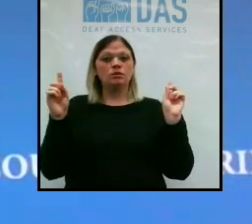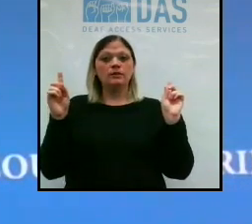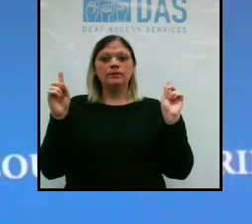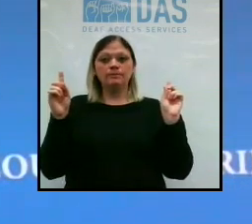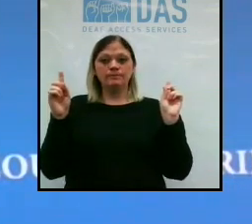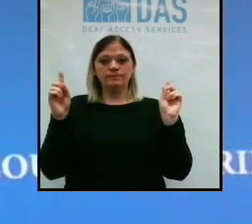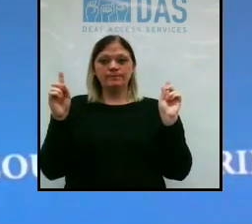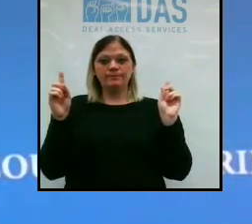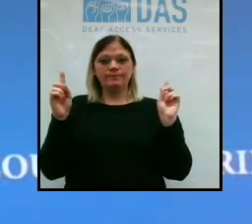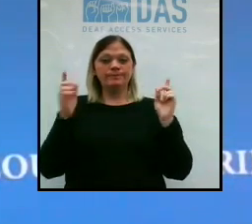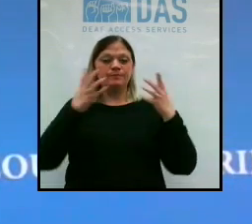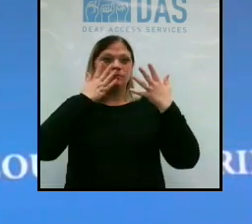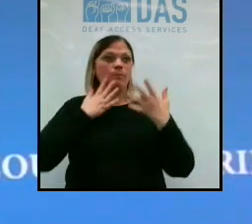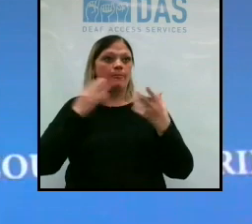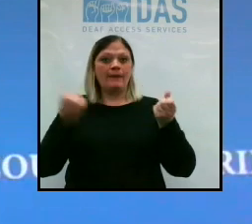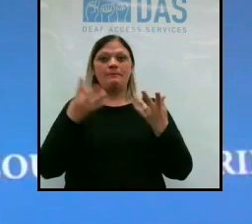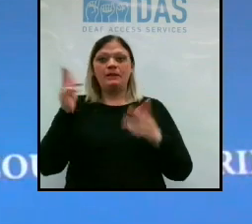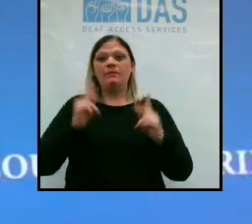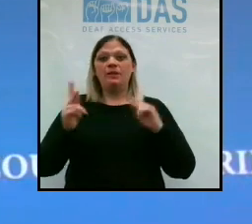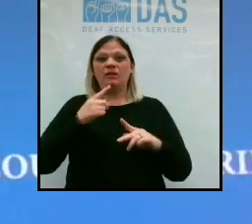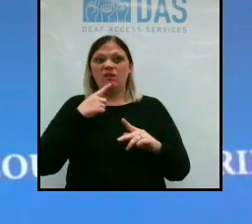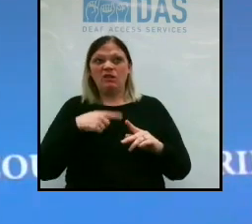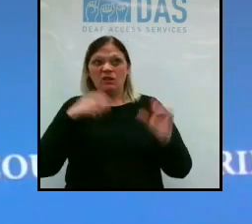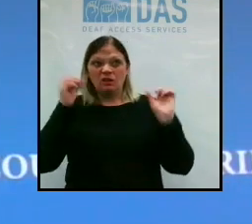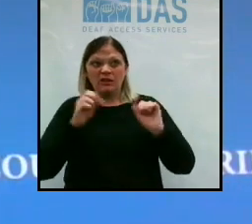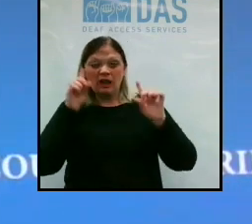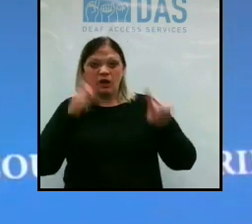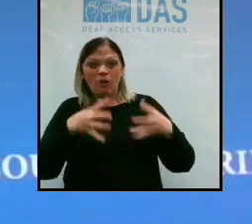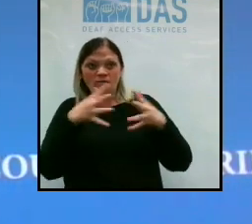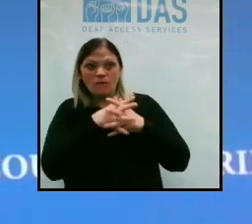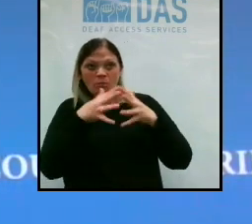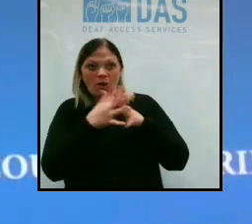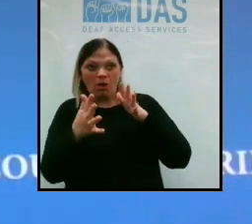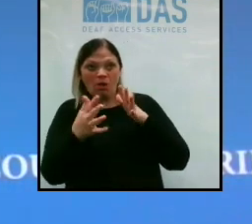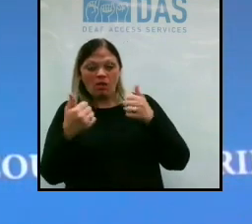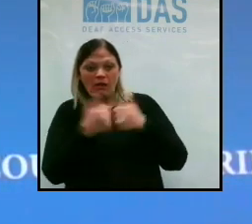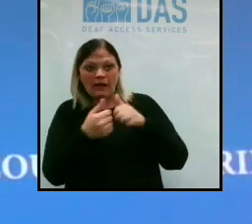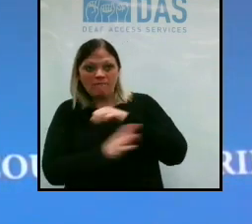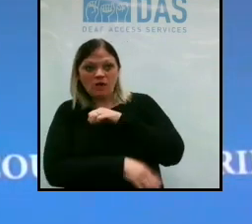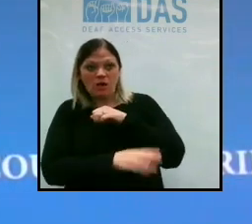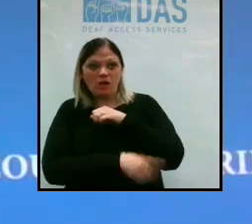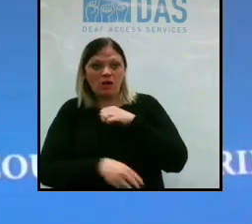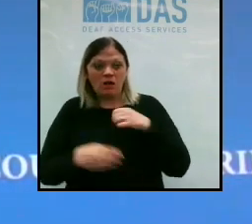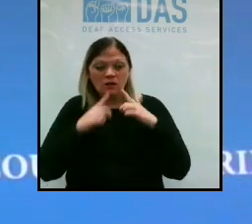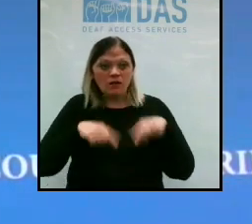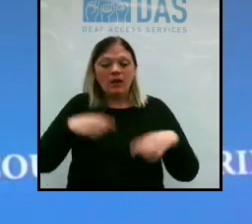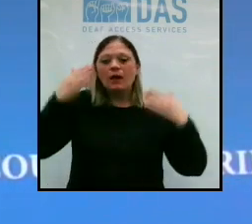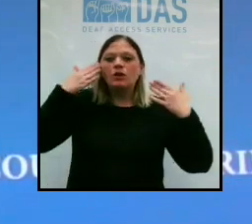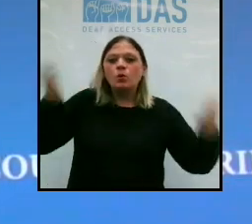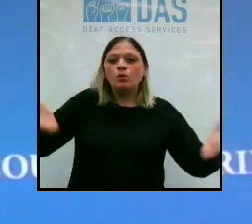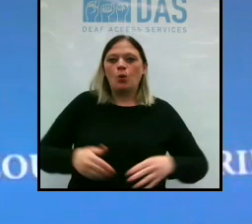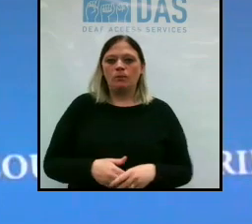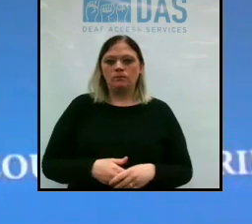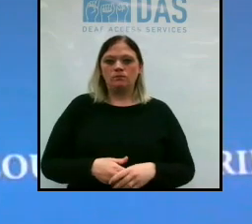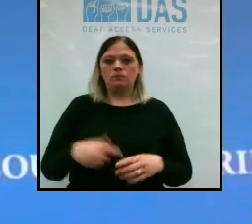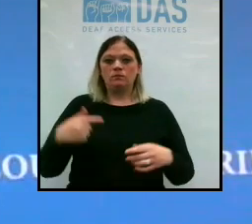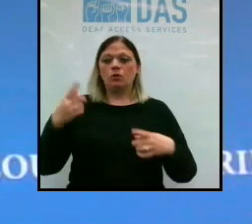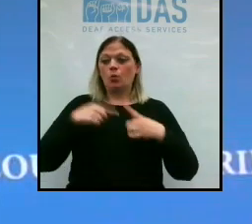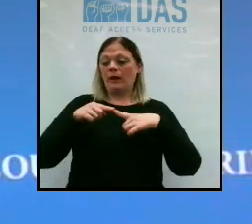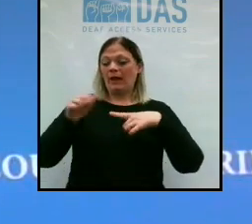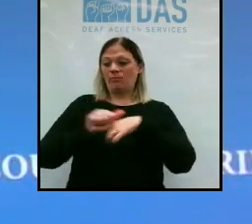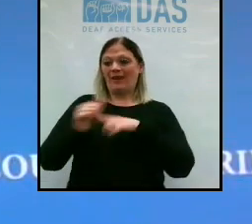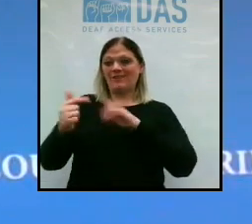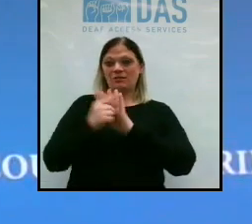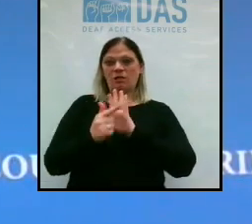And unfortunately, a lot of people are saying, hey, am I going to be able to go to the Bills games in the fall? And the answer is, I don't know. When I practiced law, and I